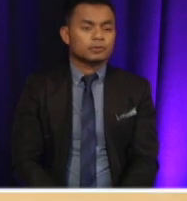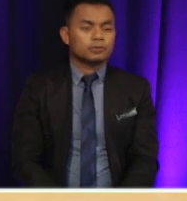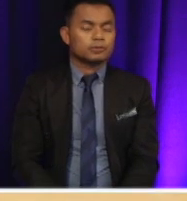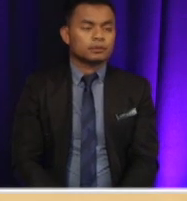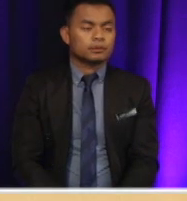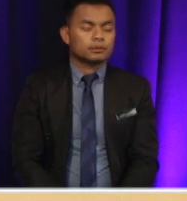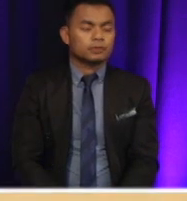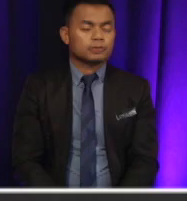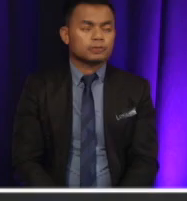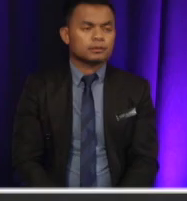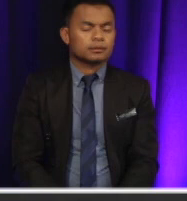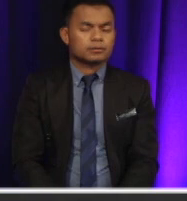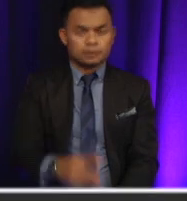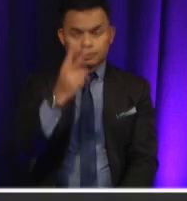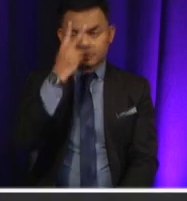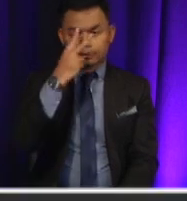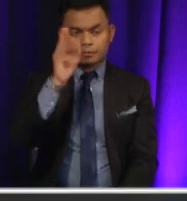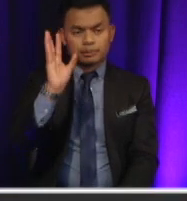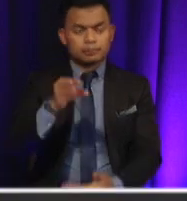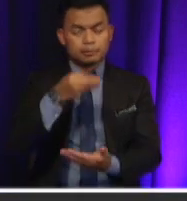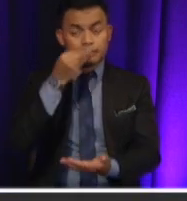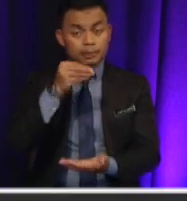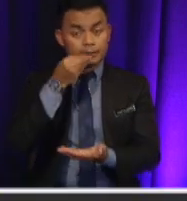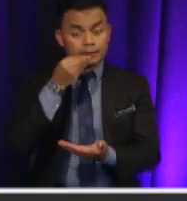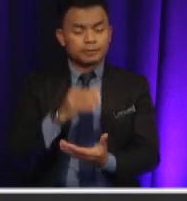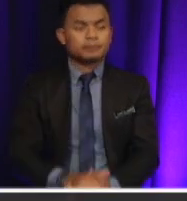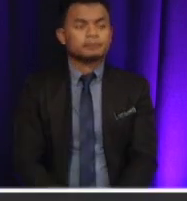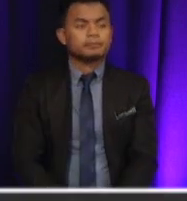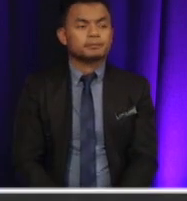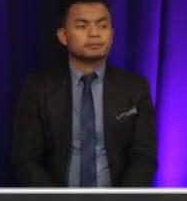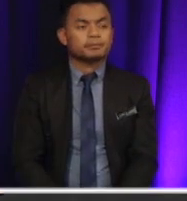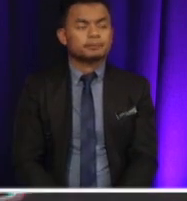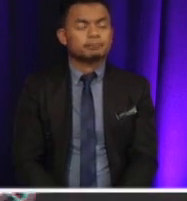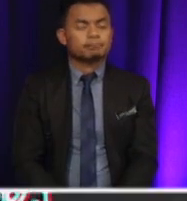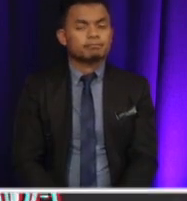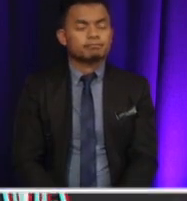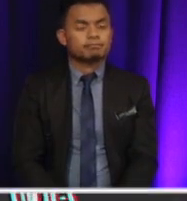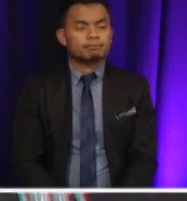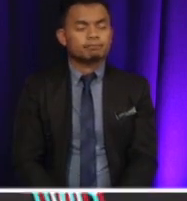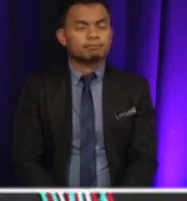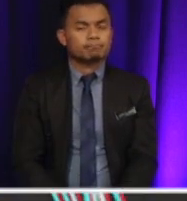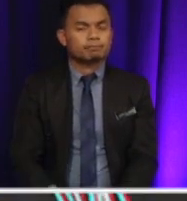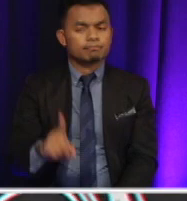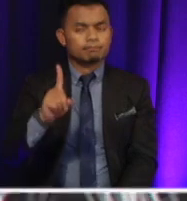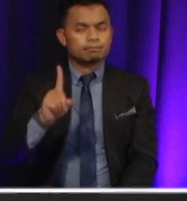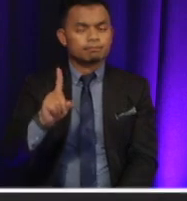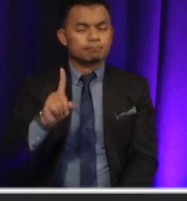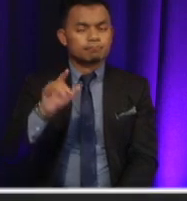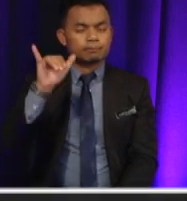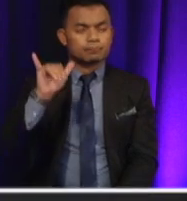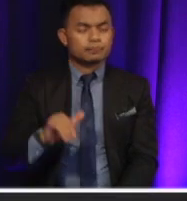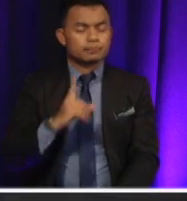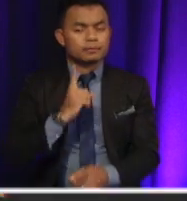What do you think it It is? looks like a food. Food, yes. All right, so let me see which is the Yes, look at right the options. A, B, C, D,